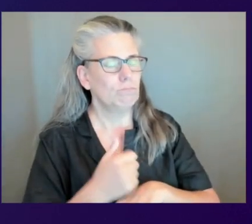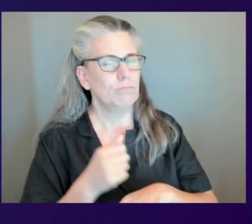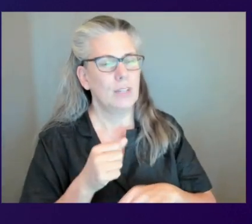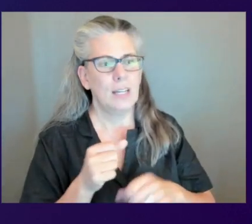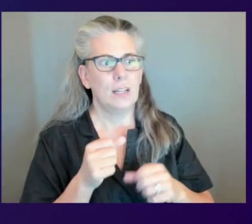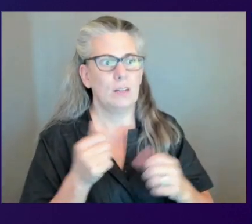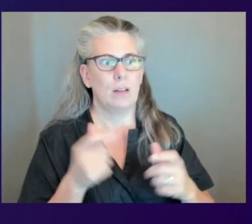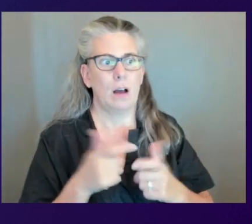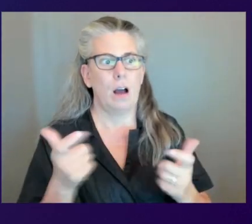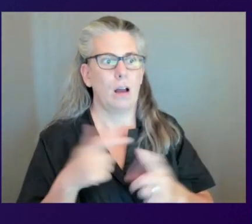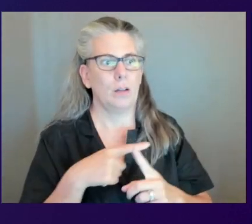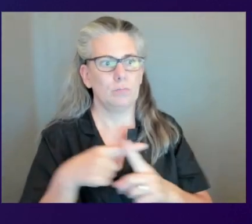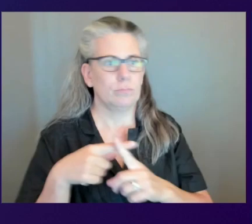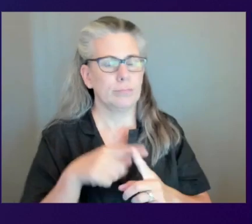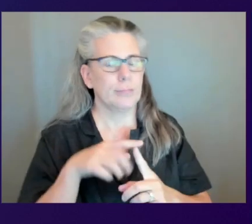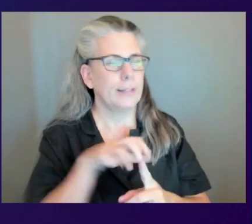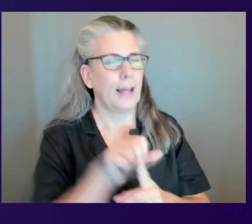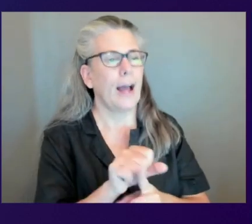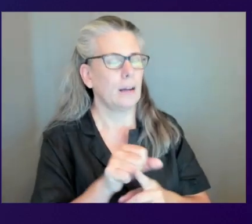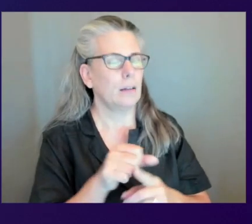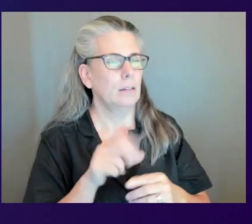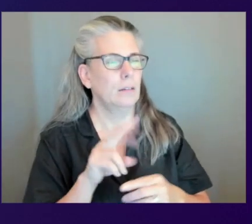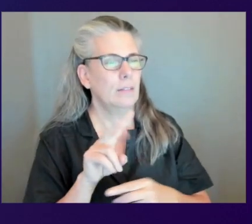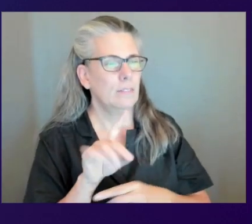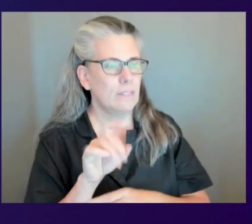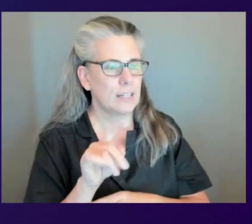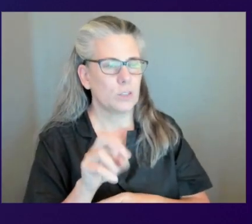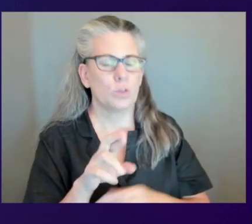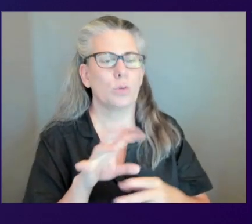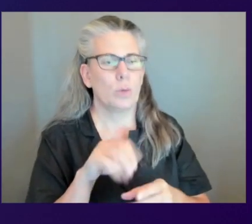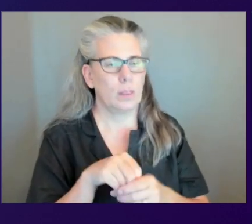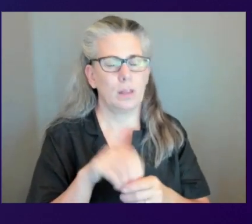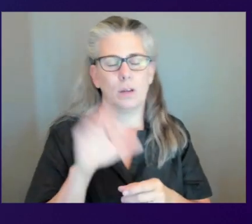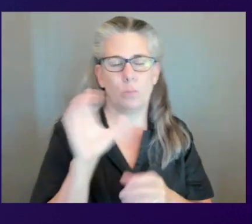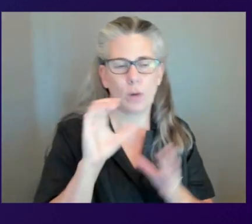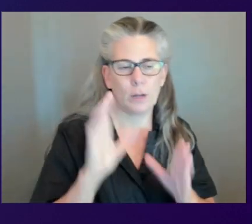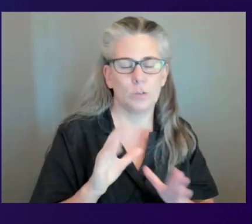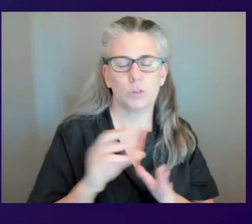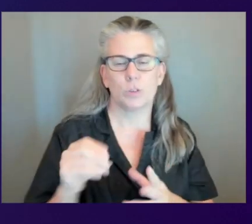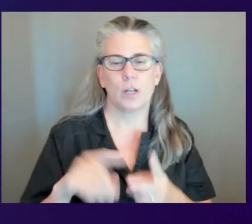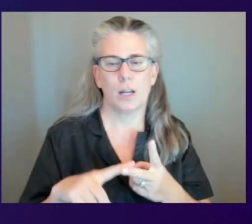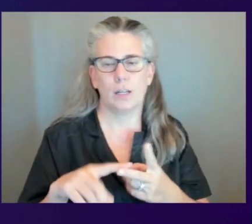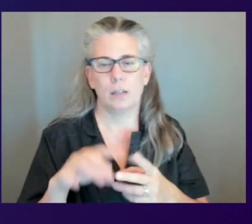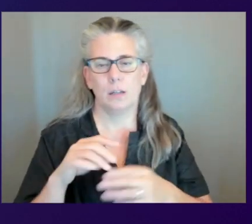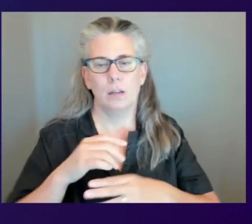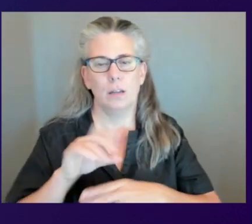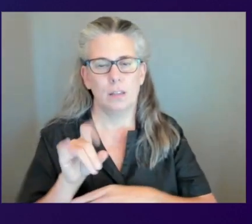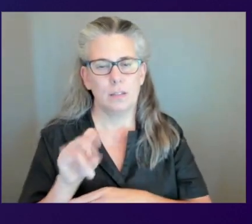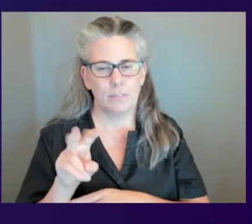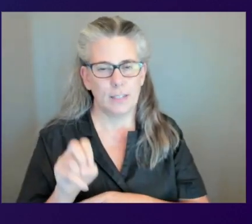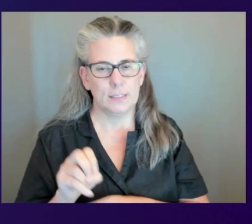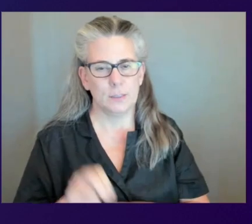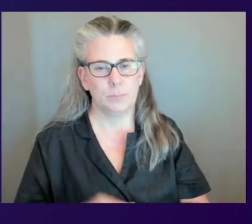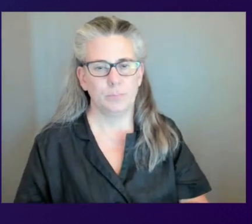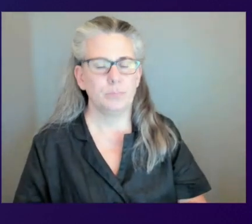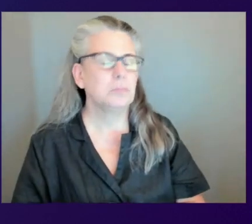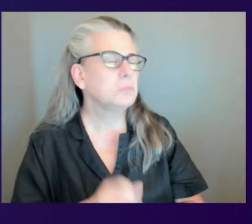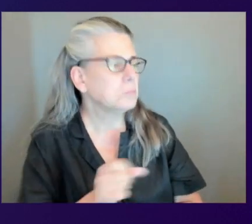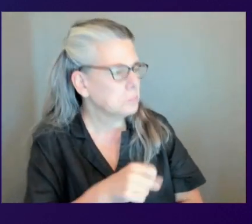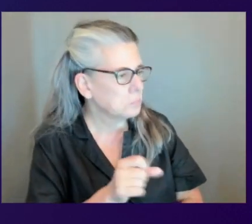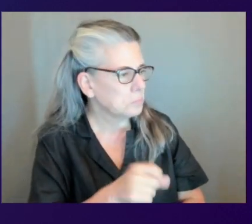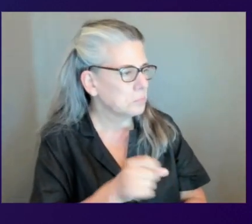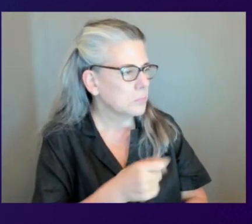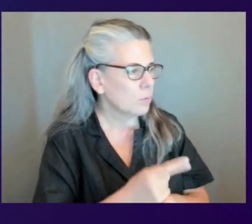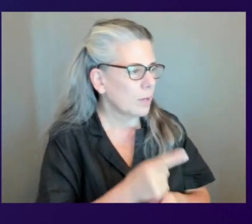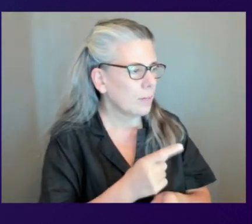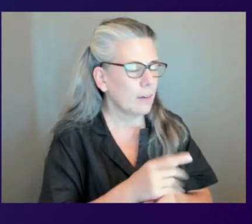vectored place, the internet and the browser. Yeah, for sure. What about some of the keyboard